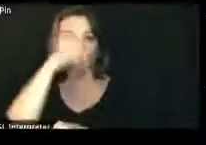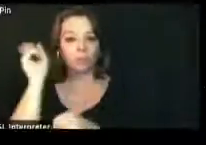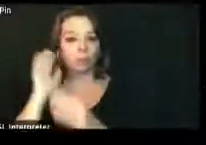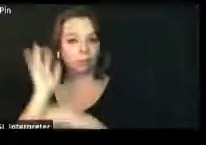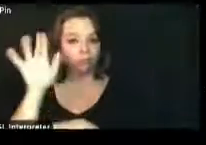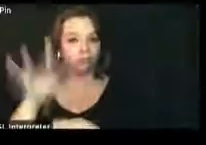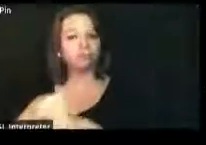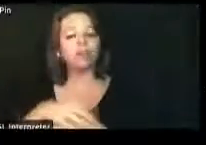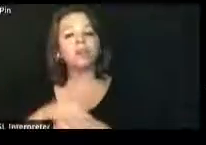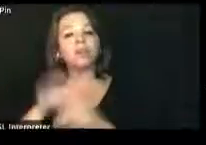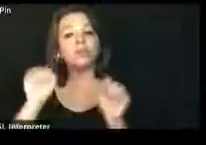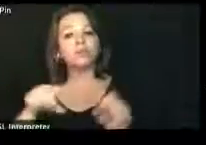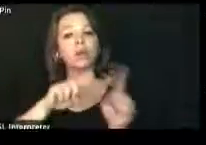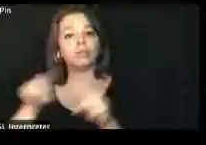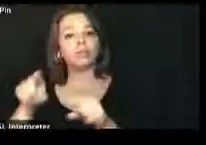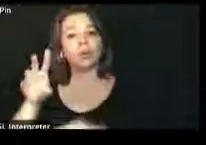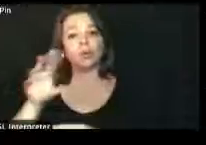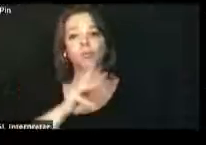visit